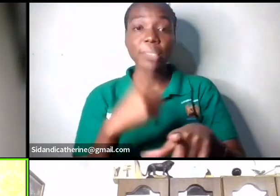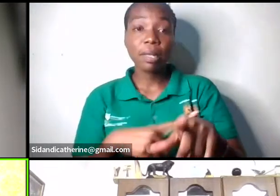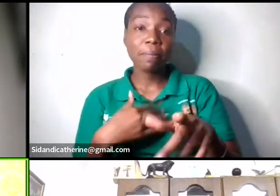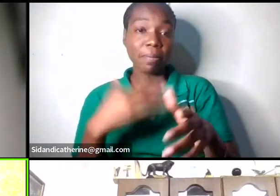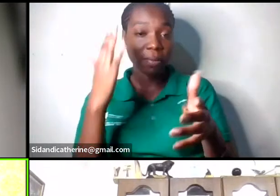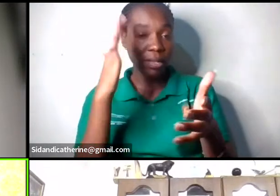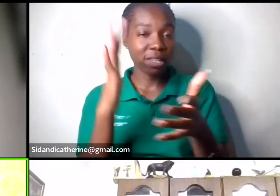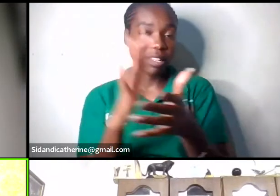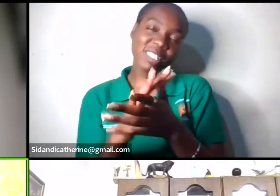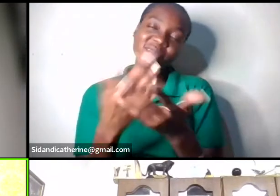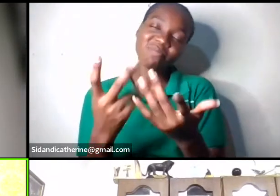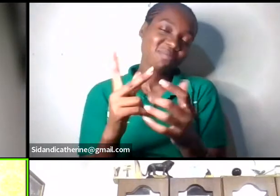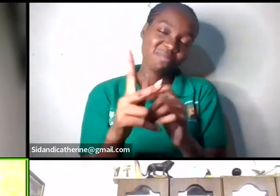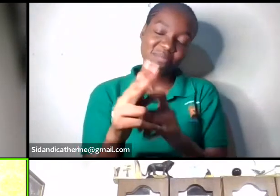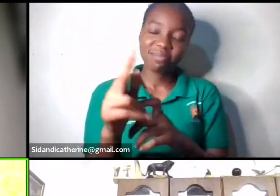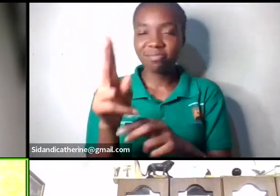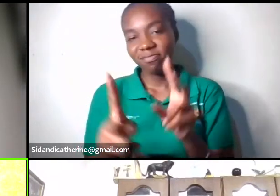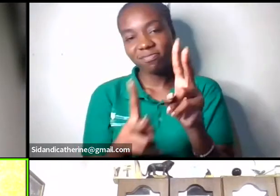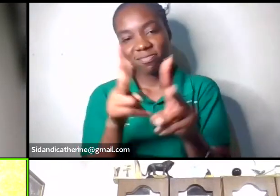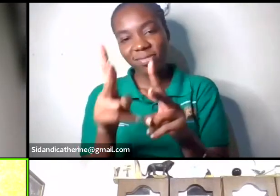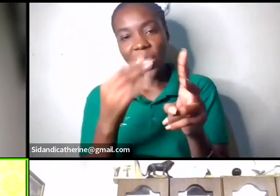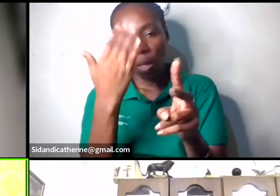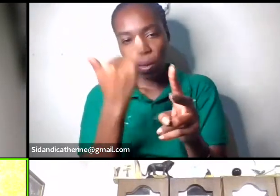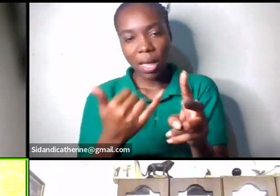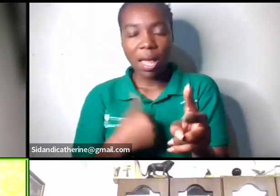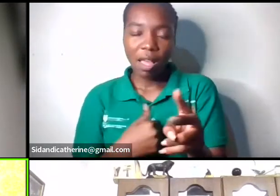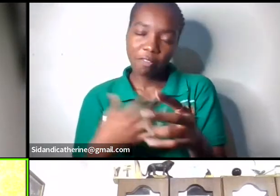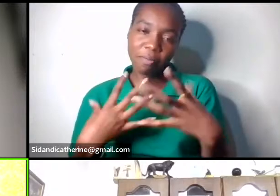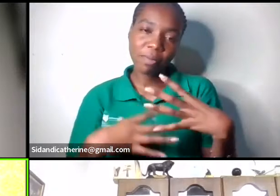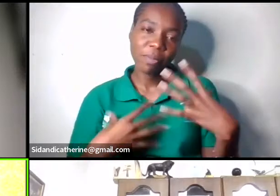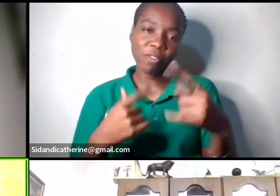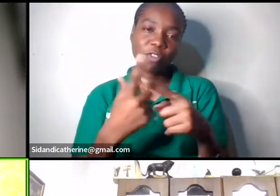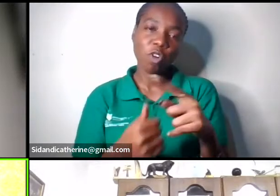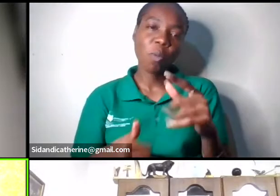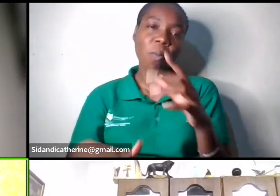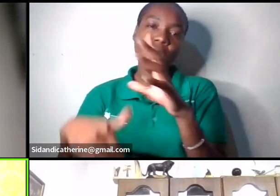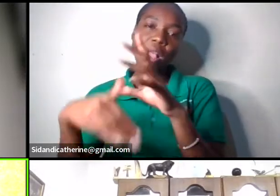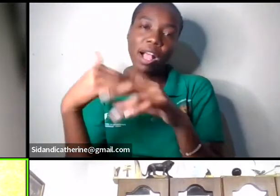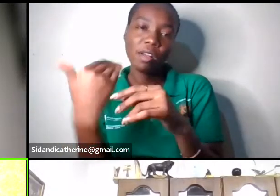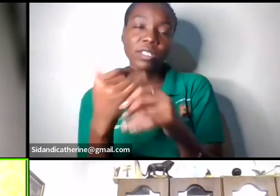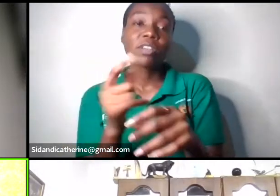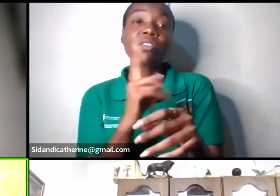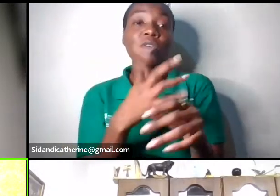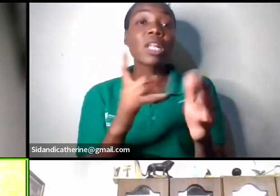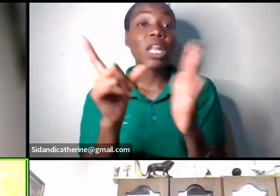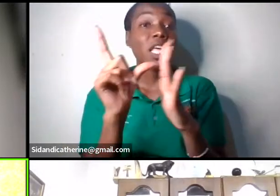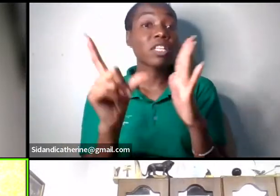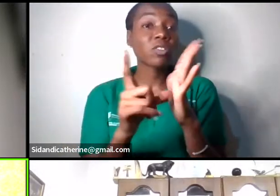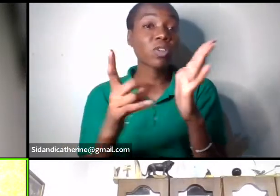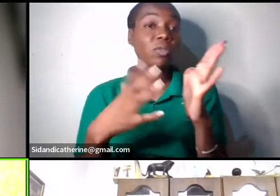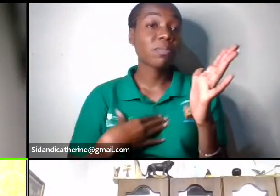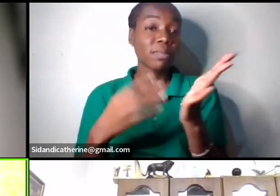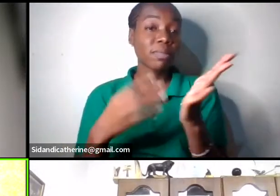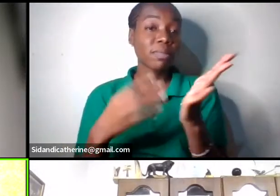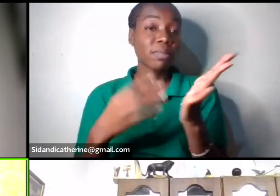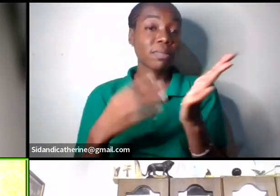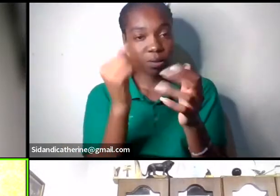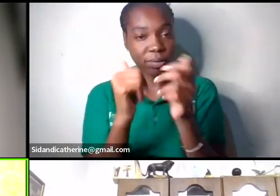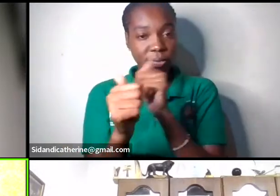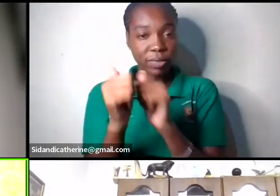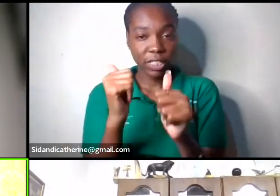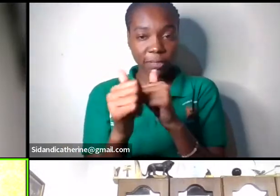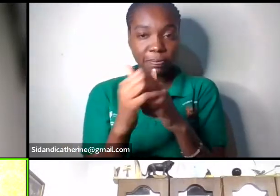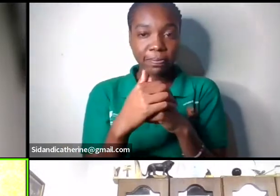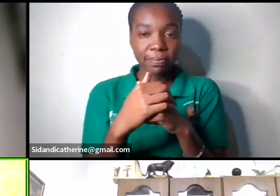catch-22, because sometimes we have people from the outside. And this is, I think, my biggest lesson so far, is that because